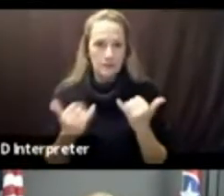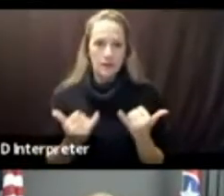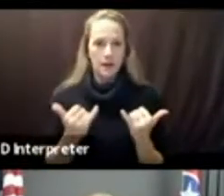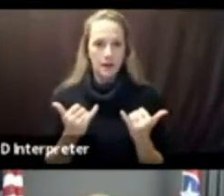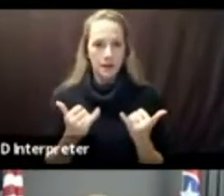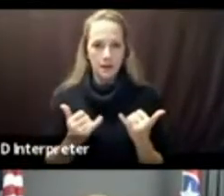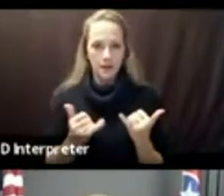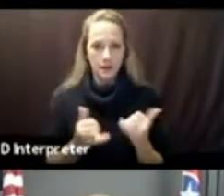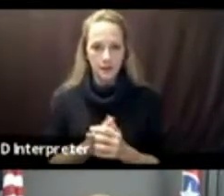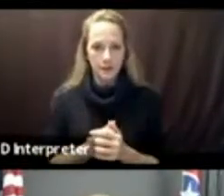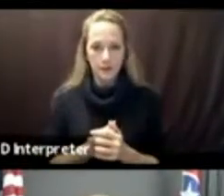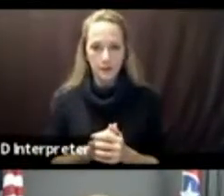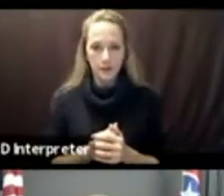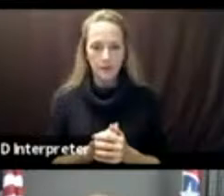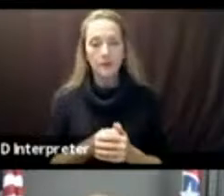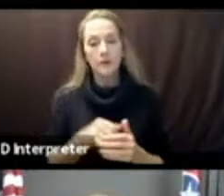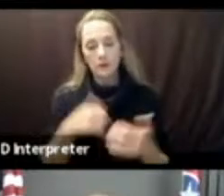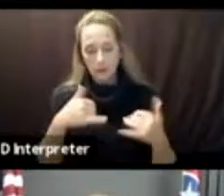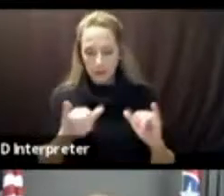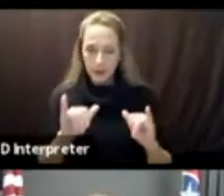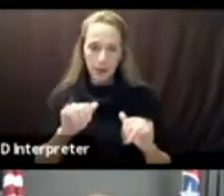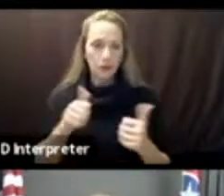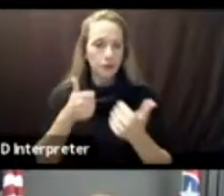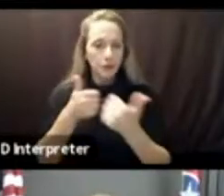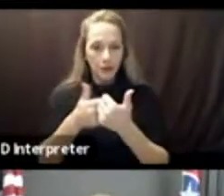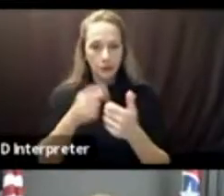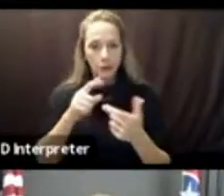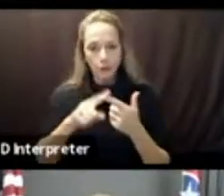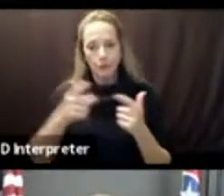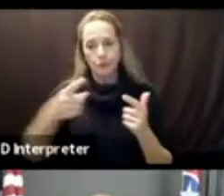to be challenging to enforce, and